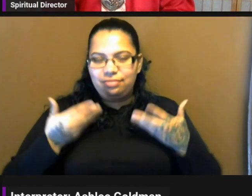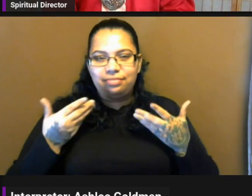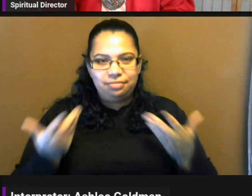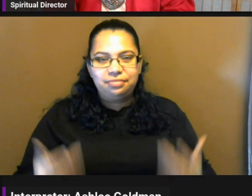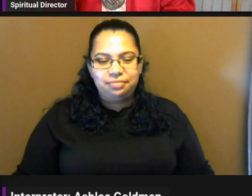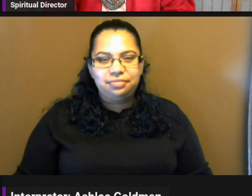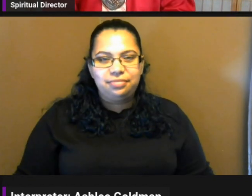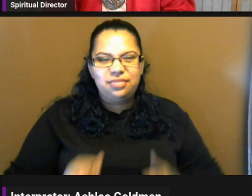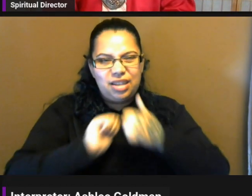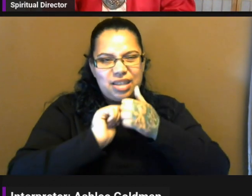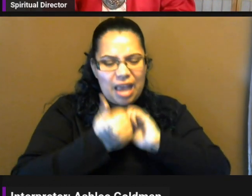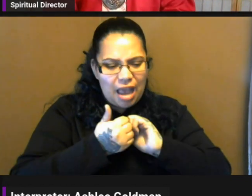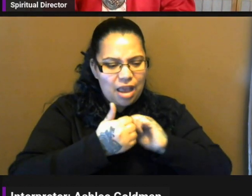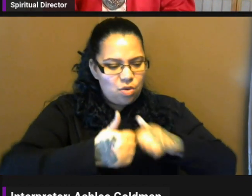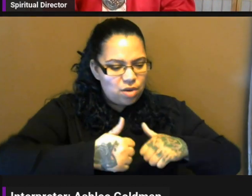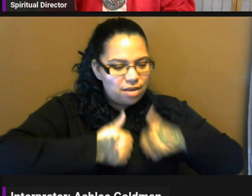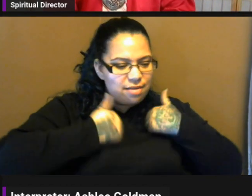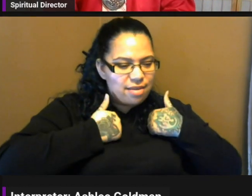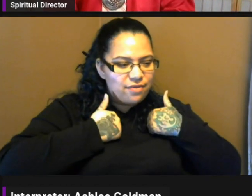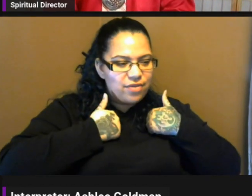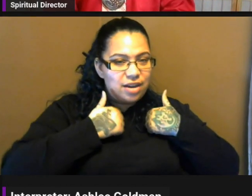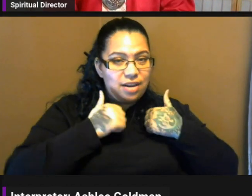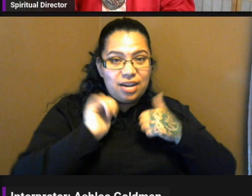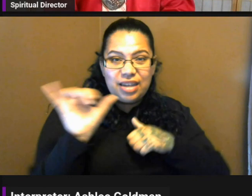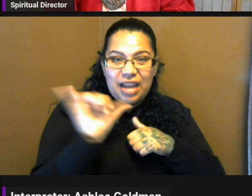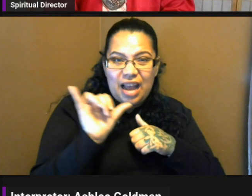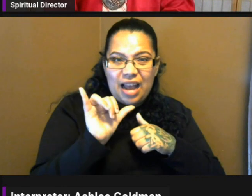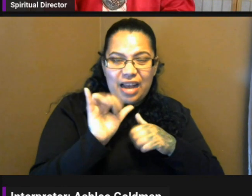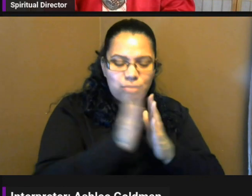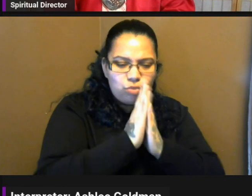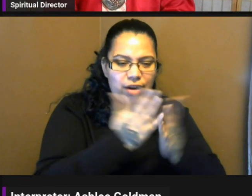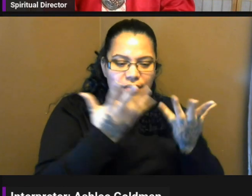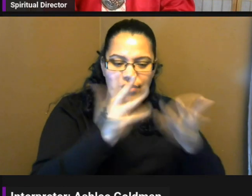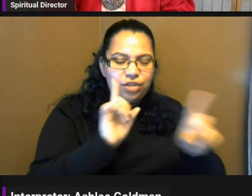It is how we are living as answered prayer.